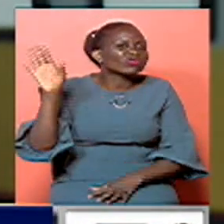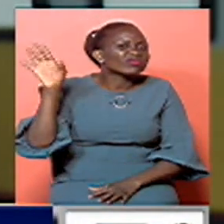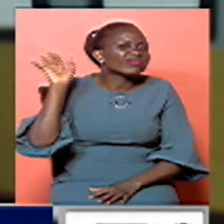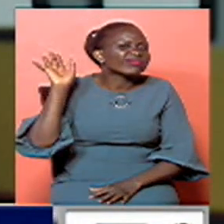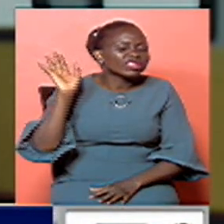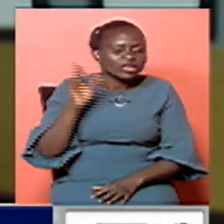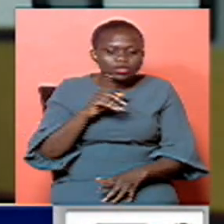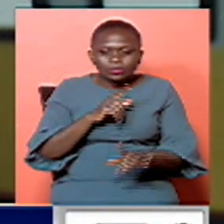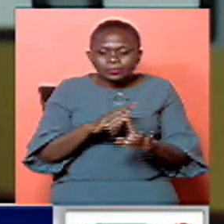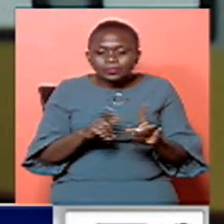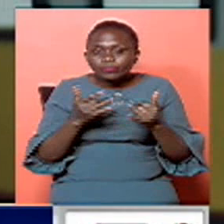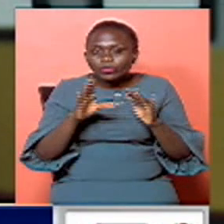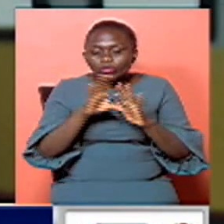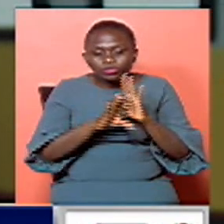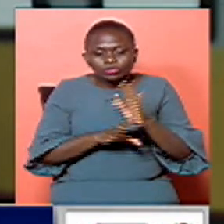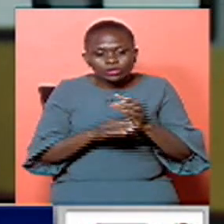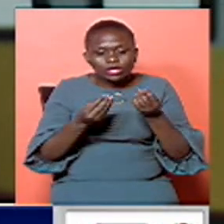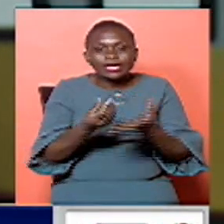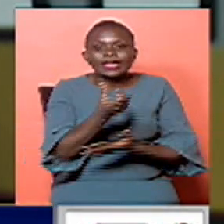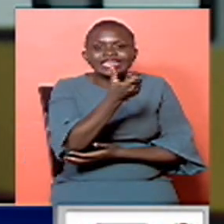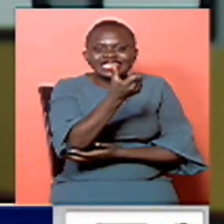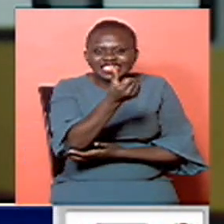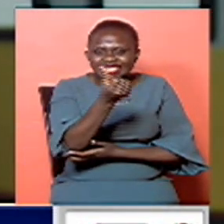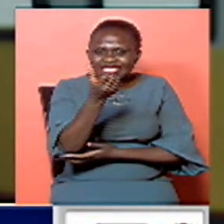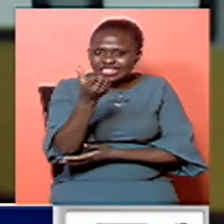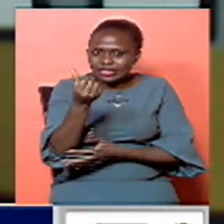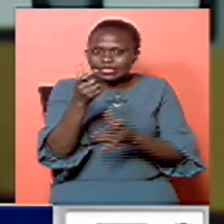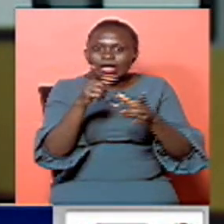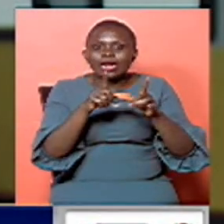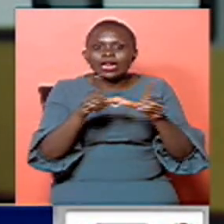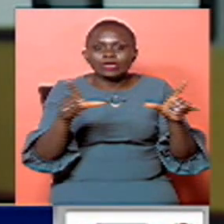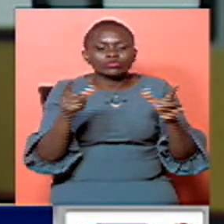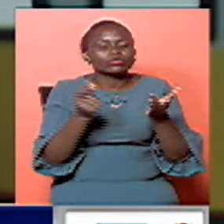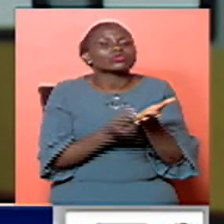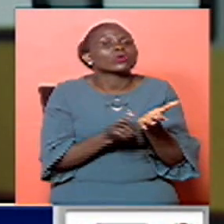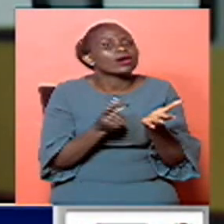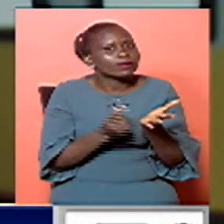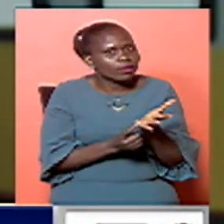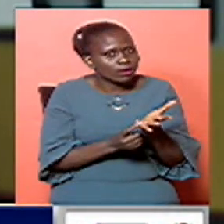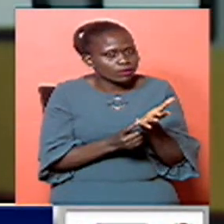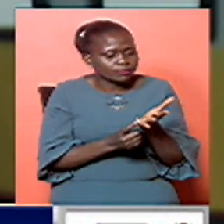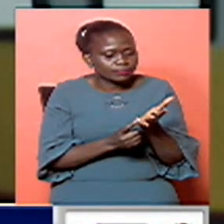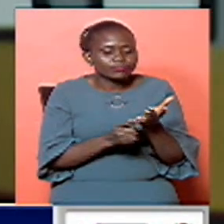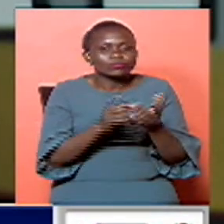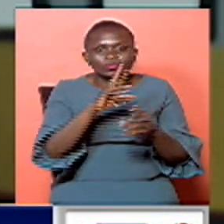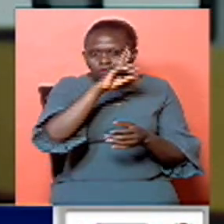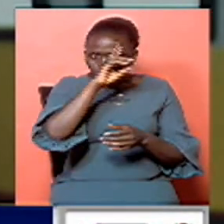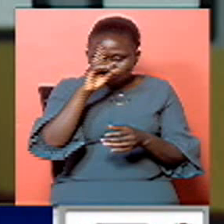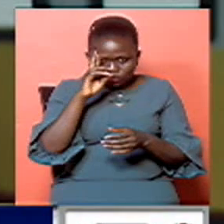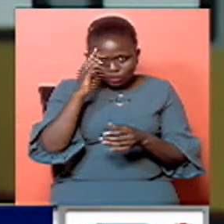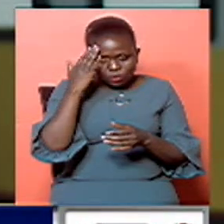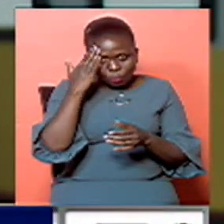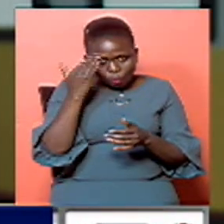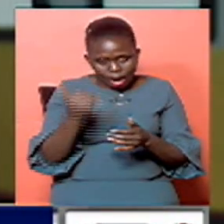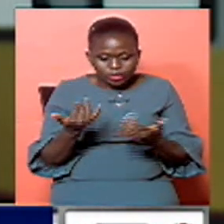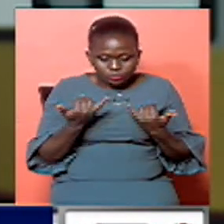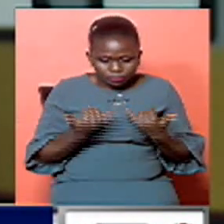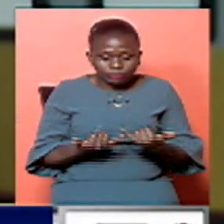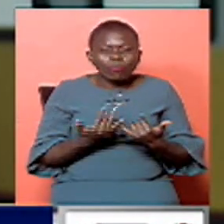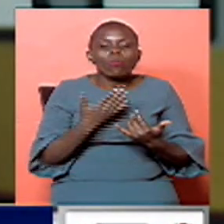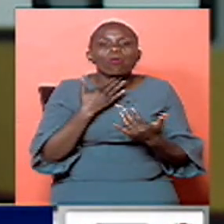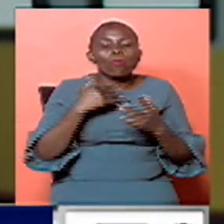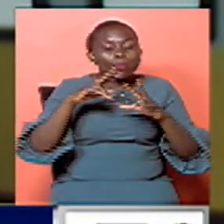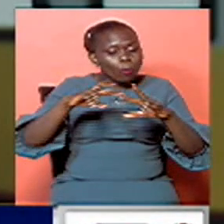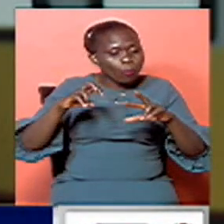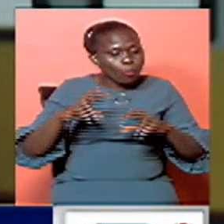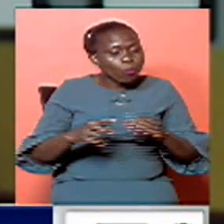Uganda. Our constitution provides for 66 languages of Uganda, and that's the reason research has